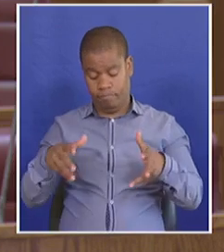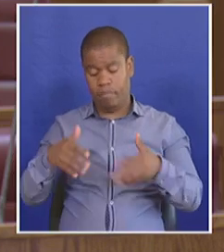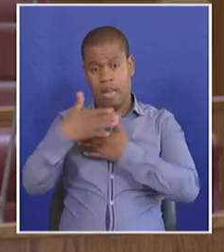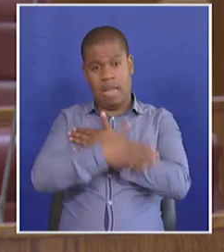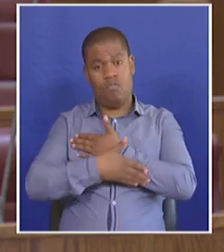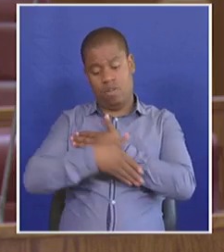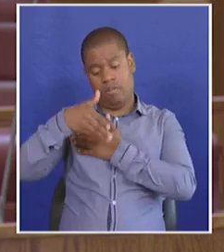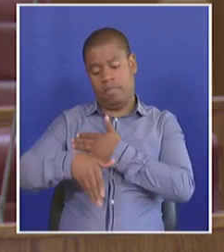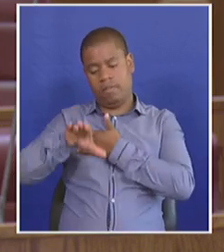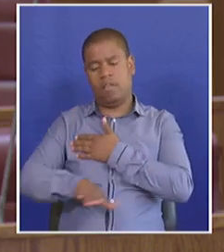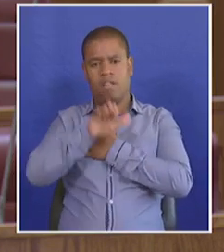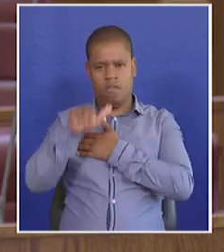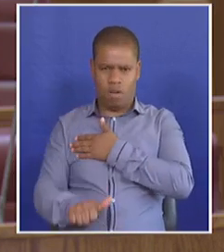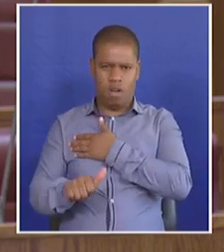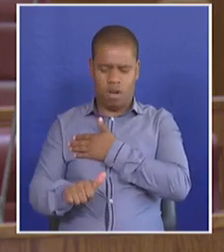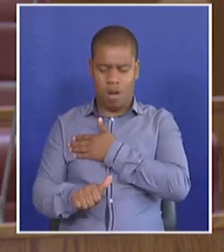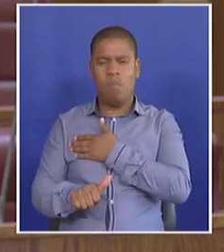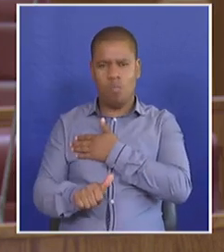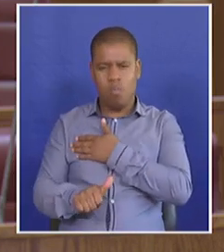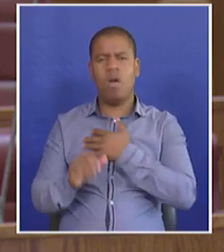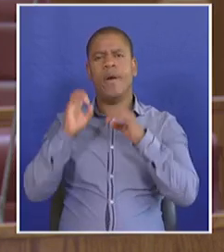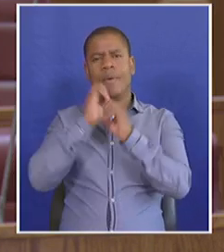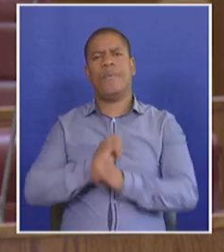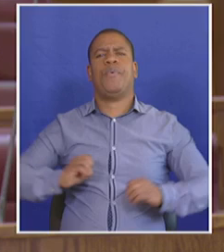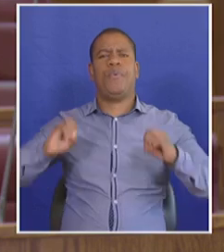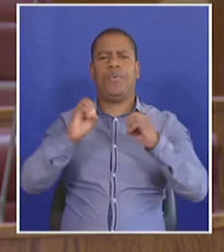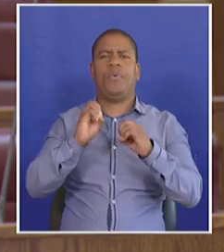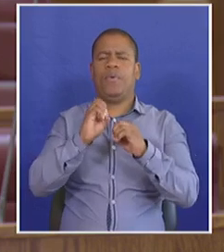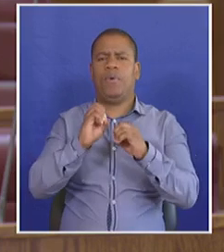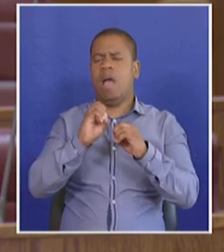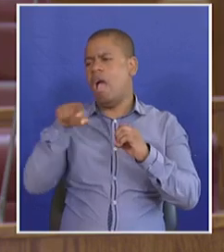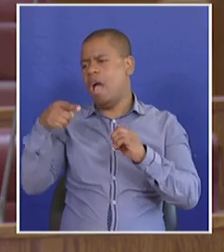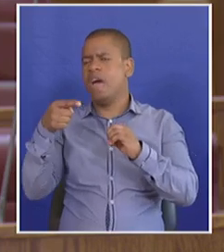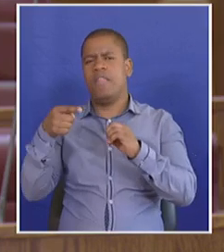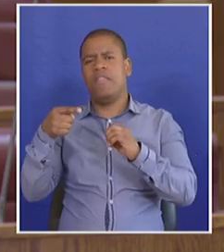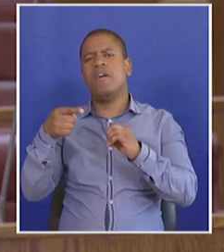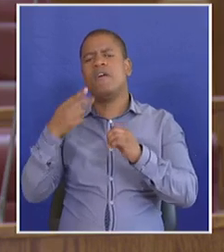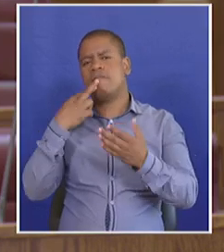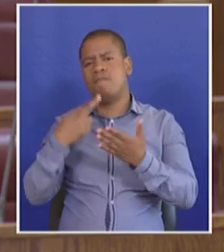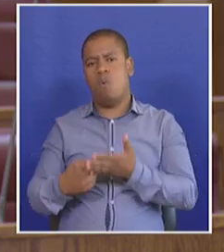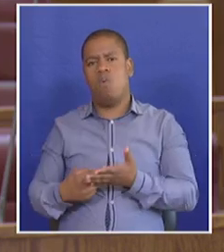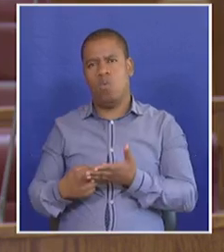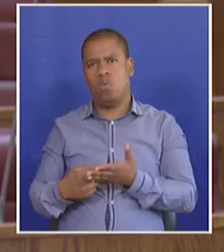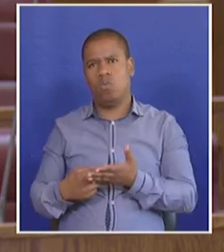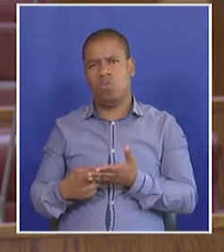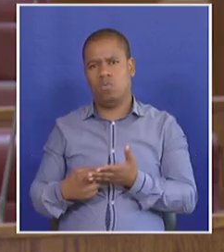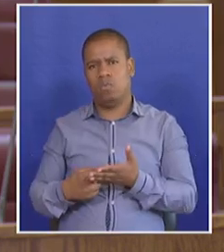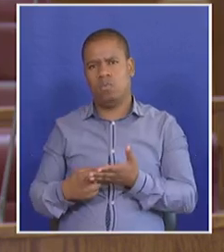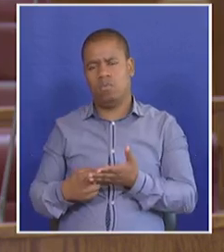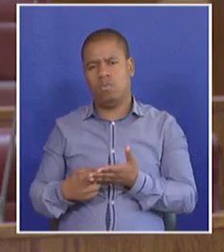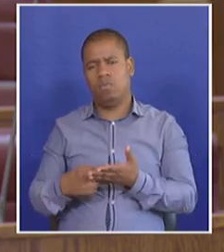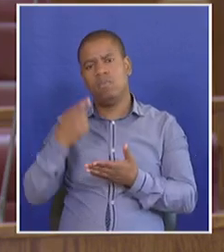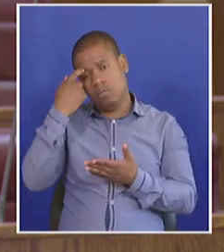speak, we don't have any other report that has been worked on